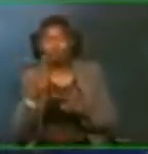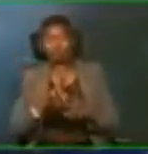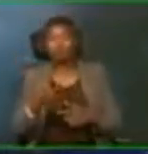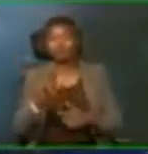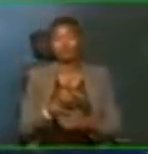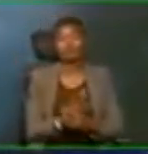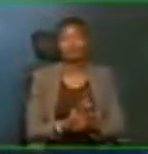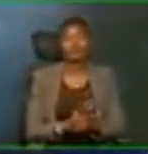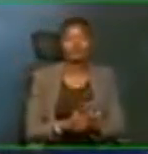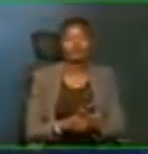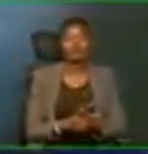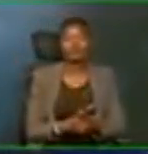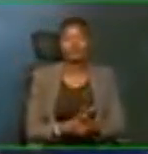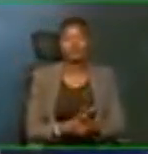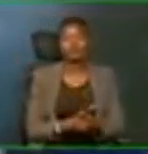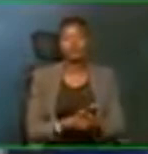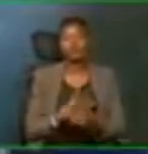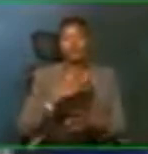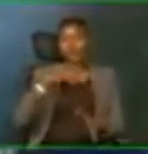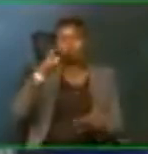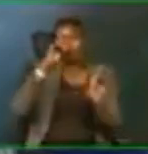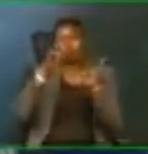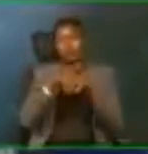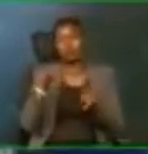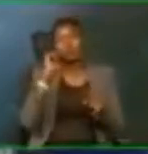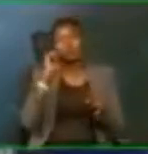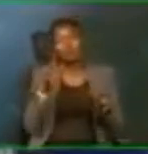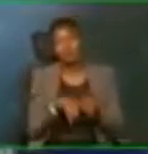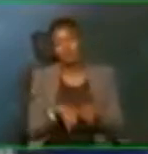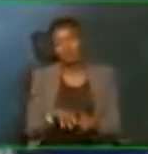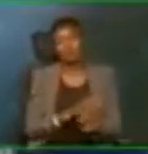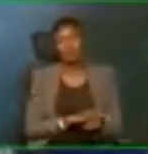use. My brothers and my sisters,